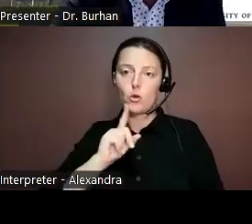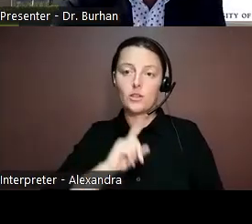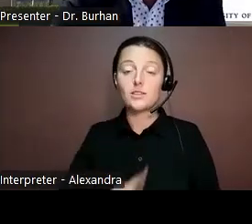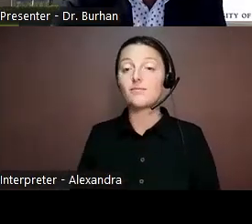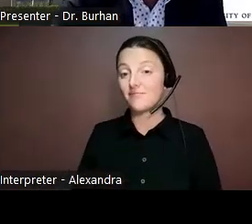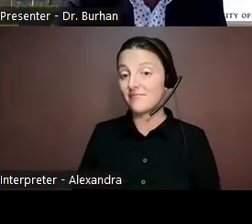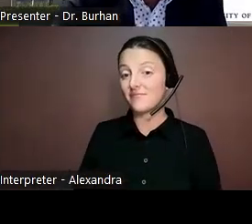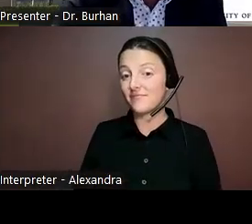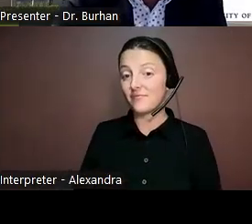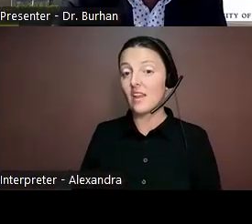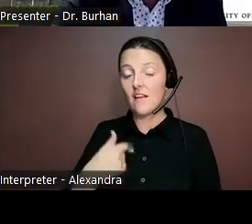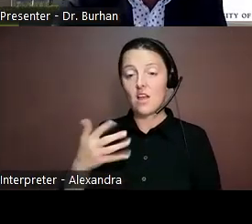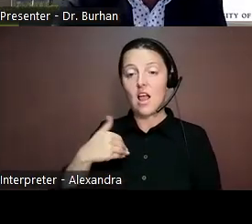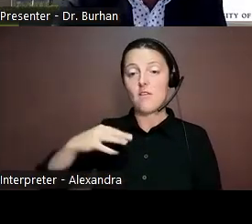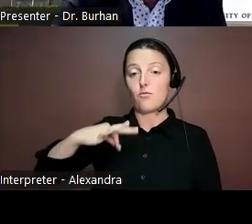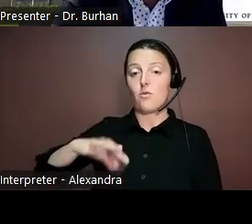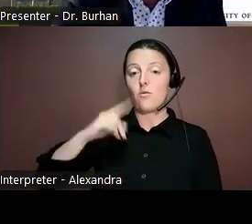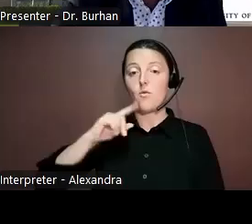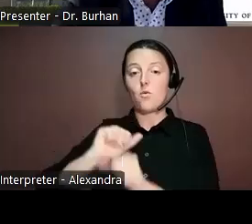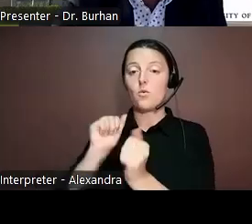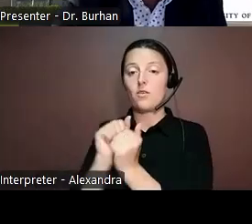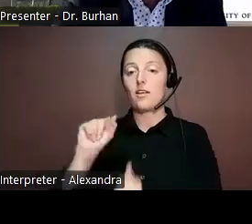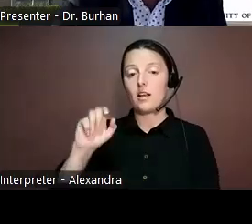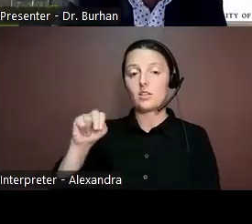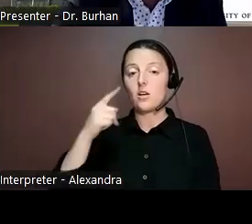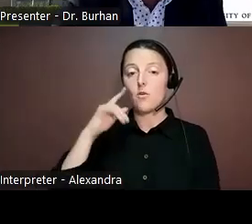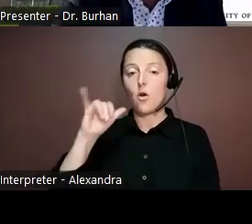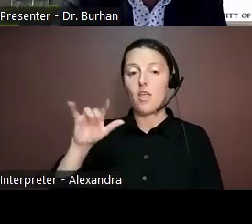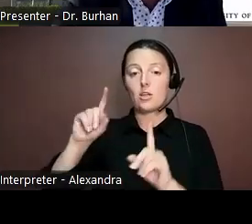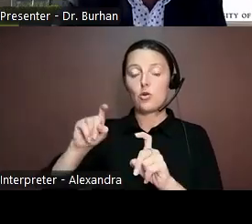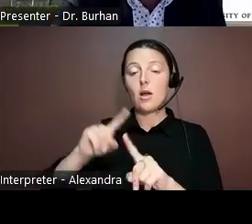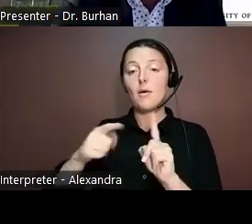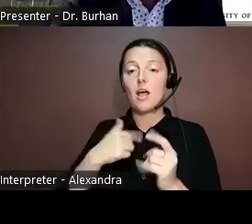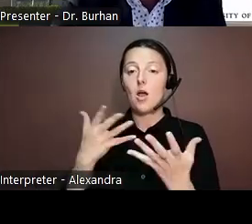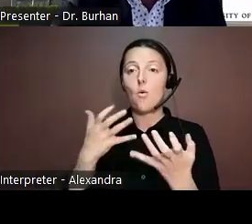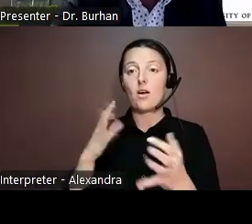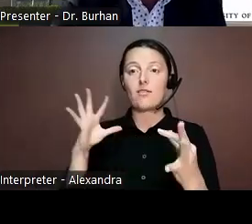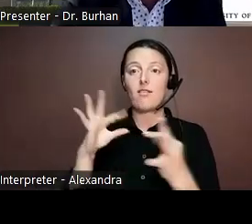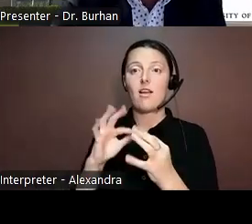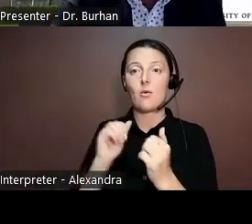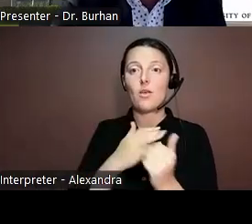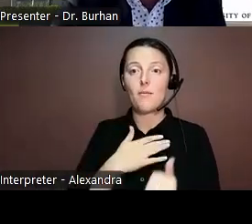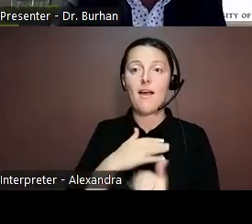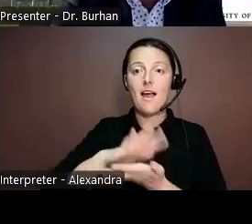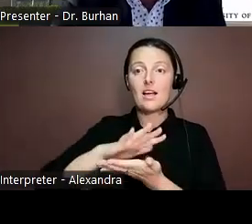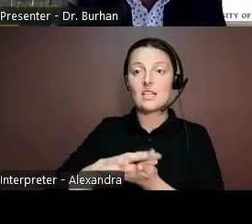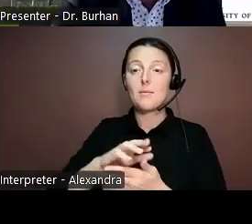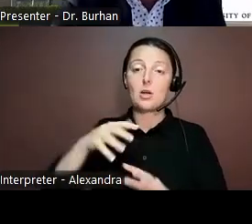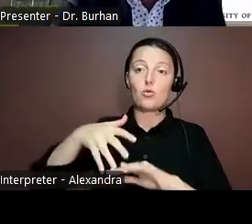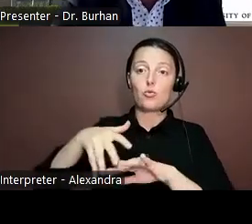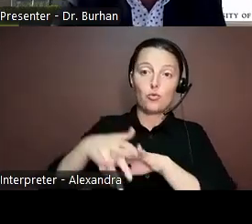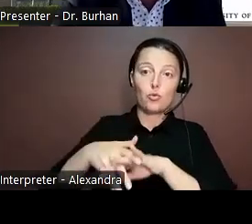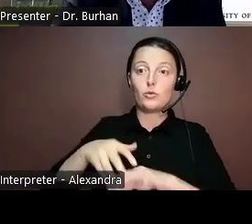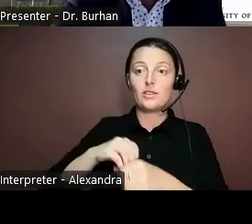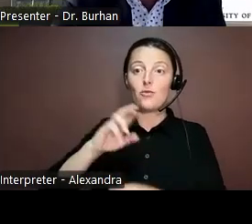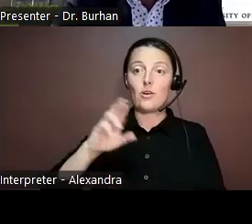I want to connect back with my academic roots in Rochester, and loneliness is the coming frontier, especially with the tools we have